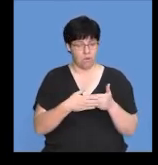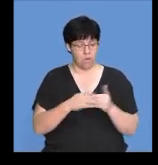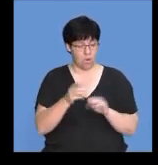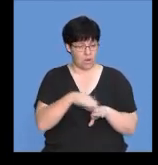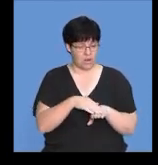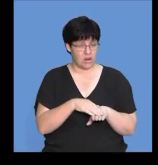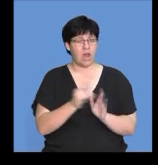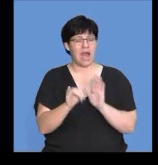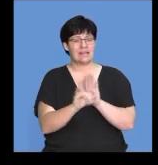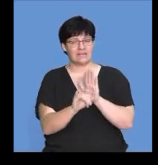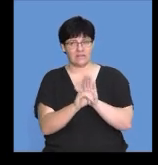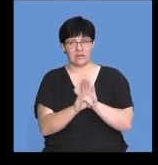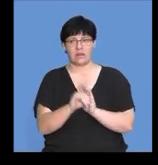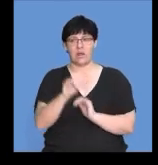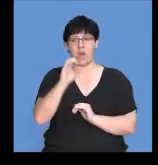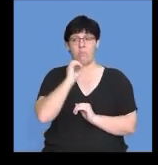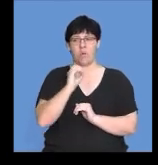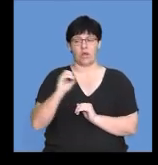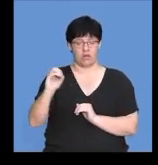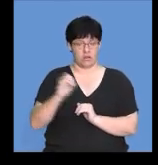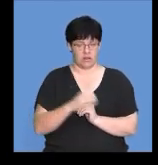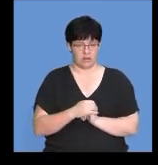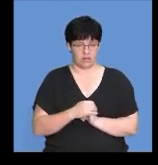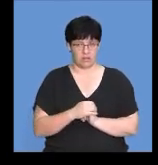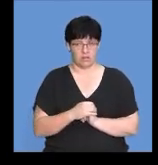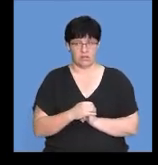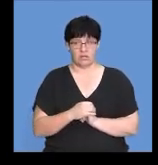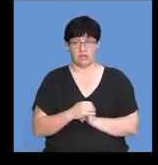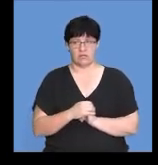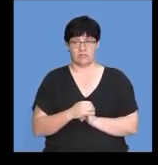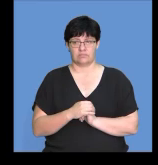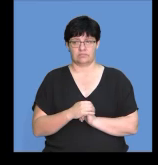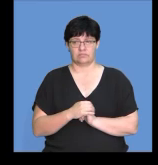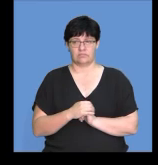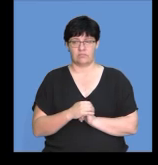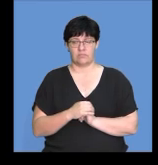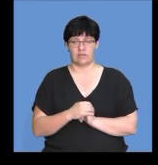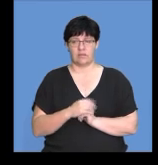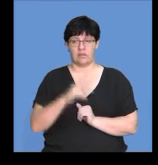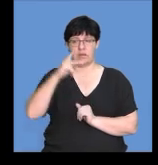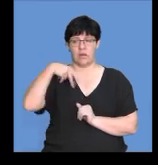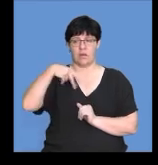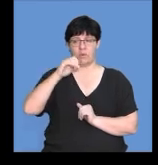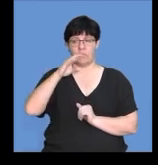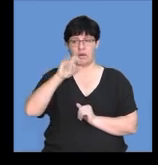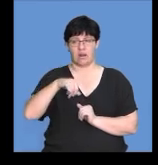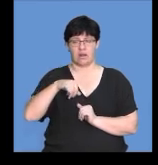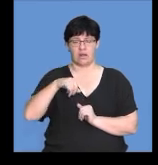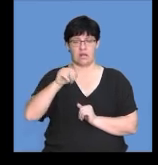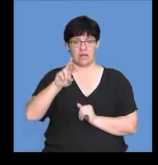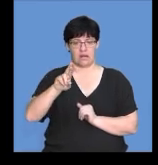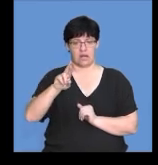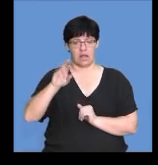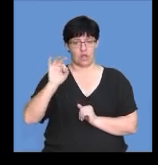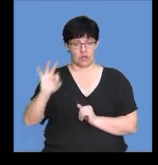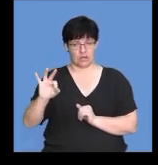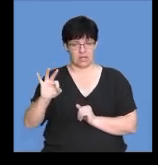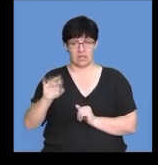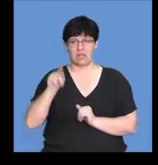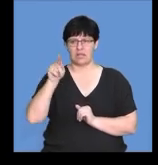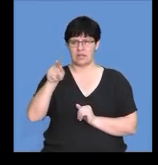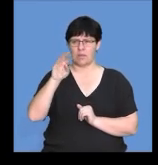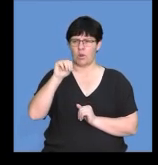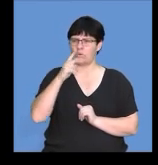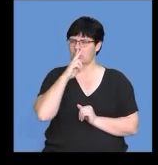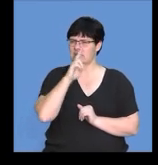this. Identify the molecule, the following molecules. Okay, polymer 3, and I'm sure this points to molecules. Let's look at